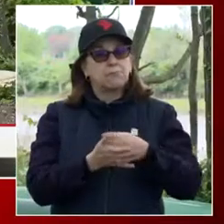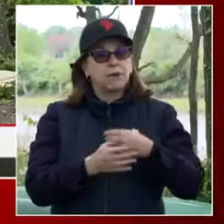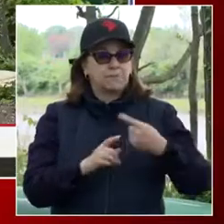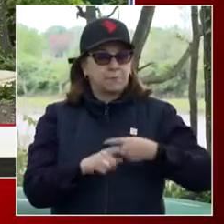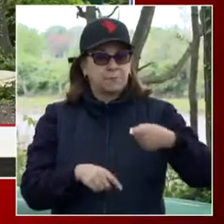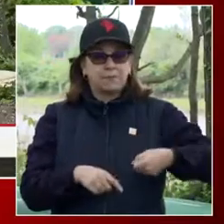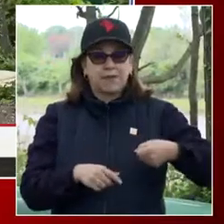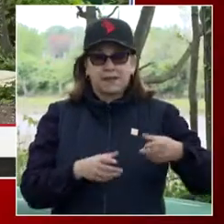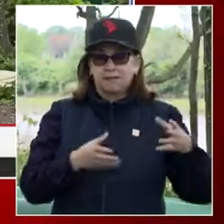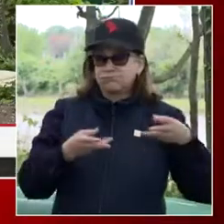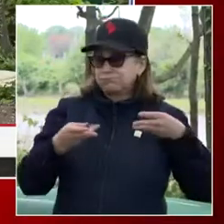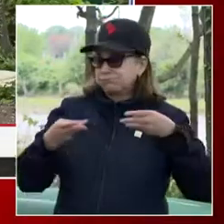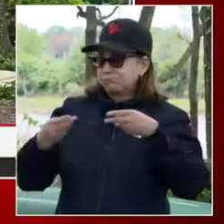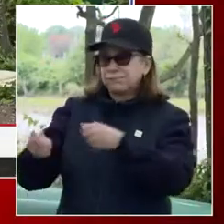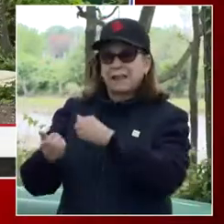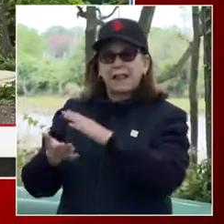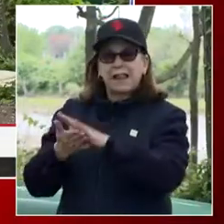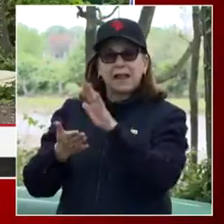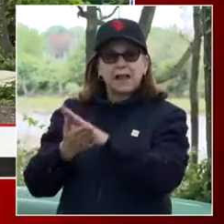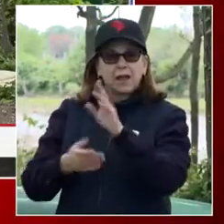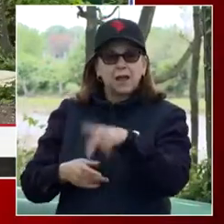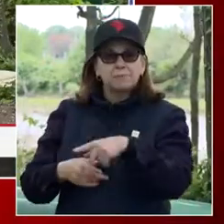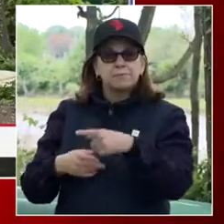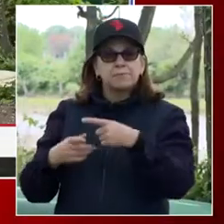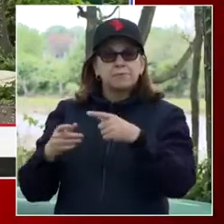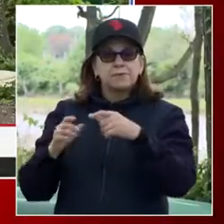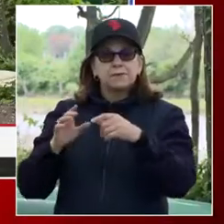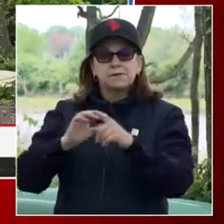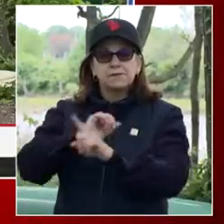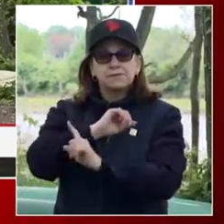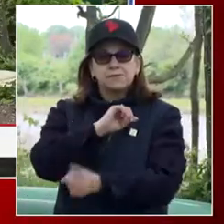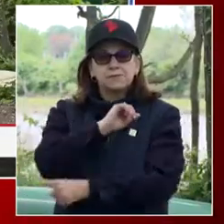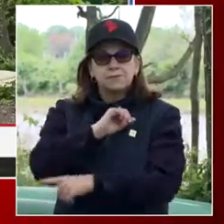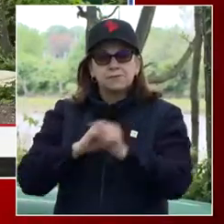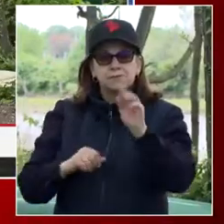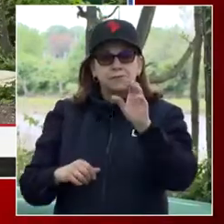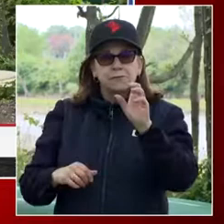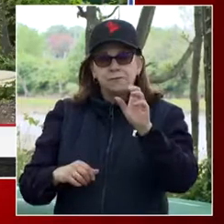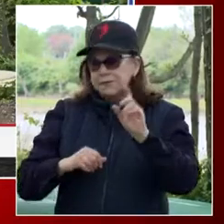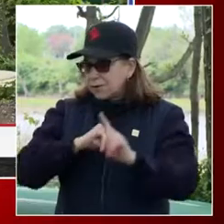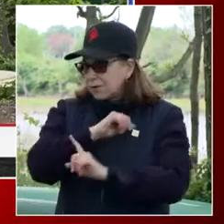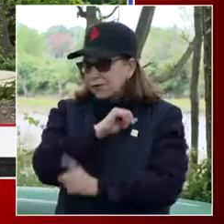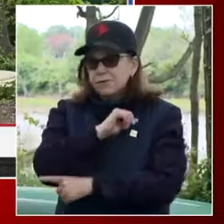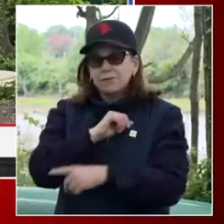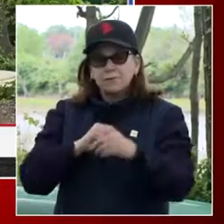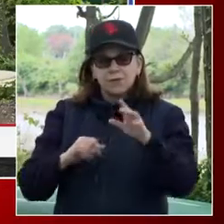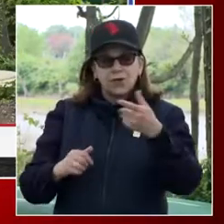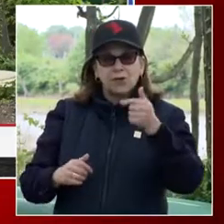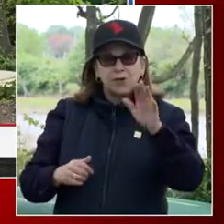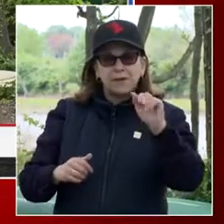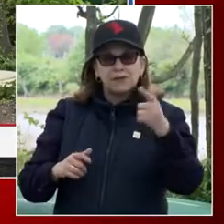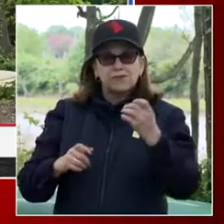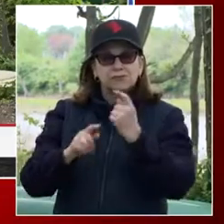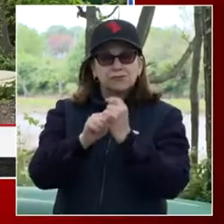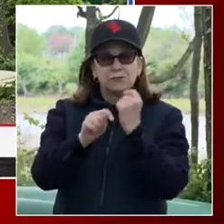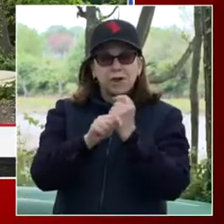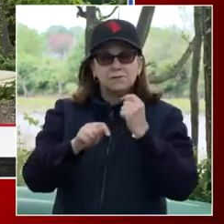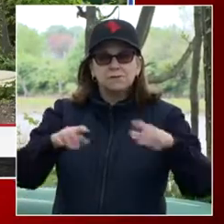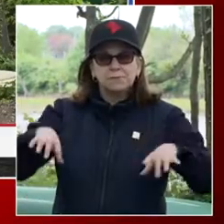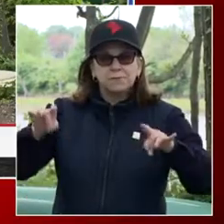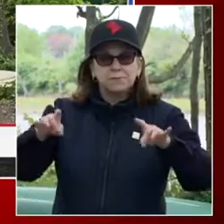Boat program. So, Mark, the use of bags and what we found in the rivers has dropped by